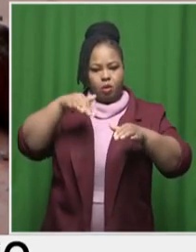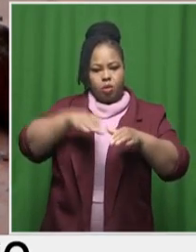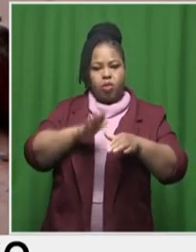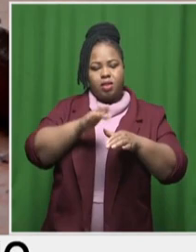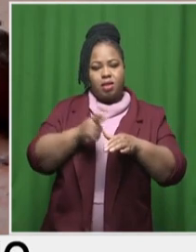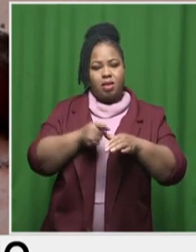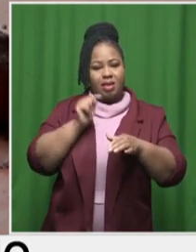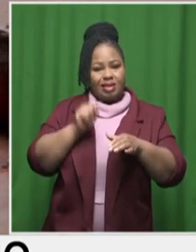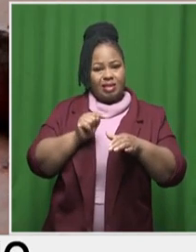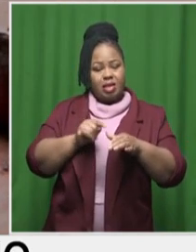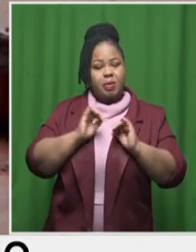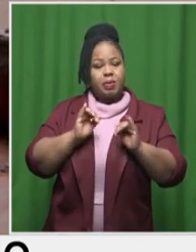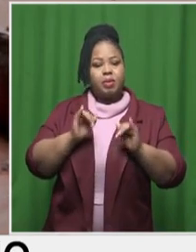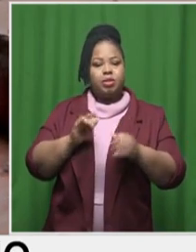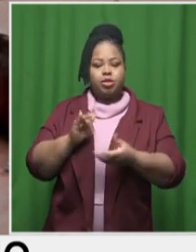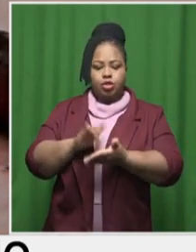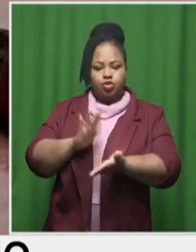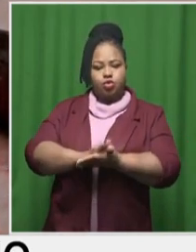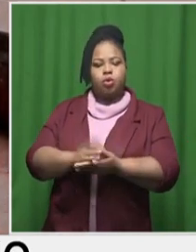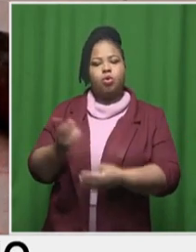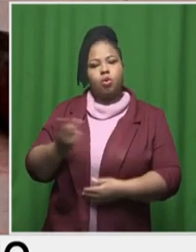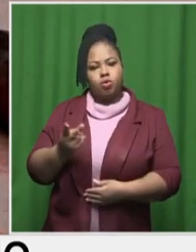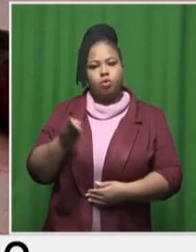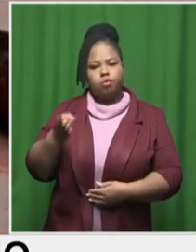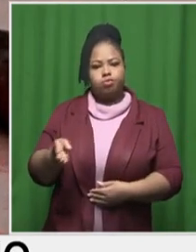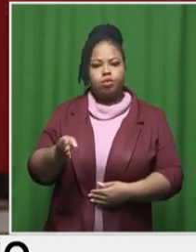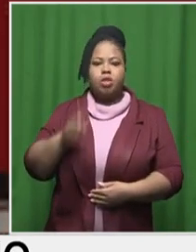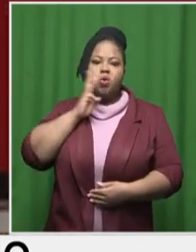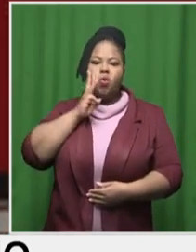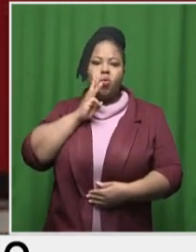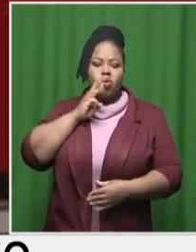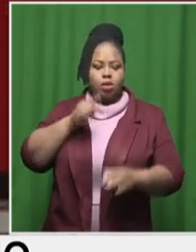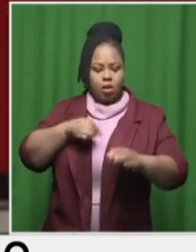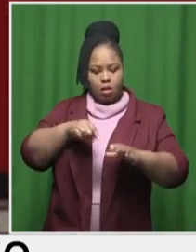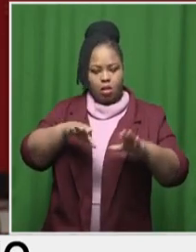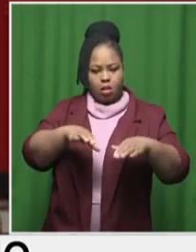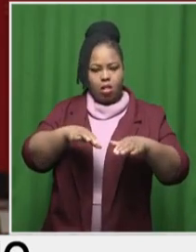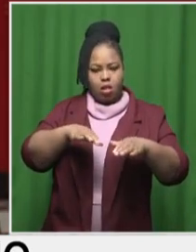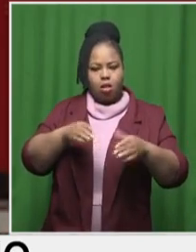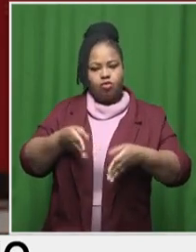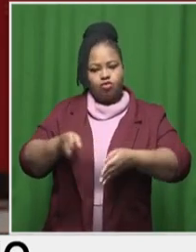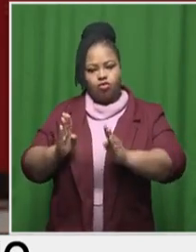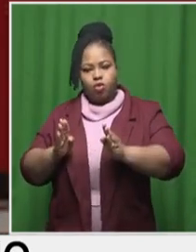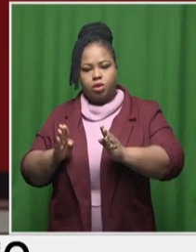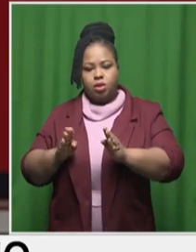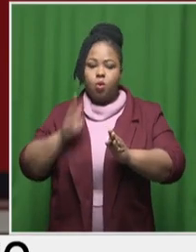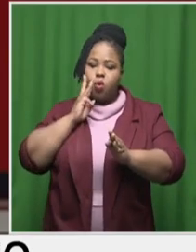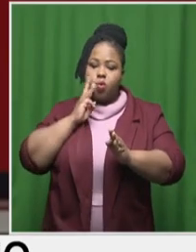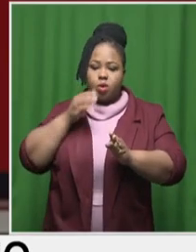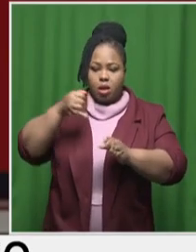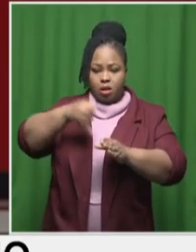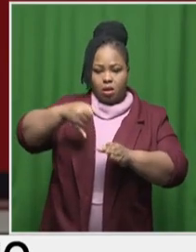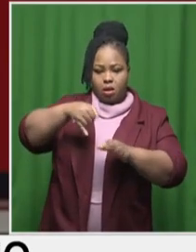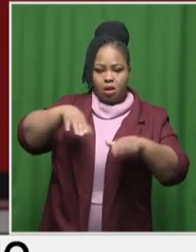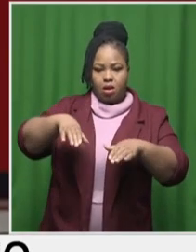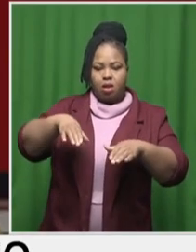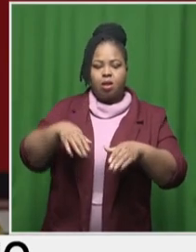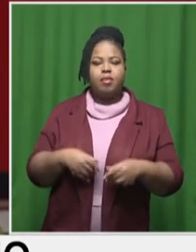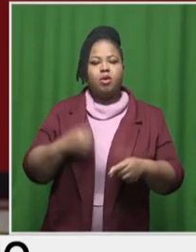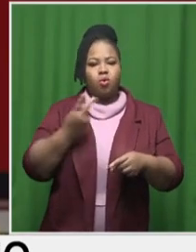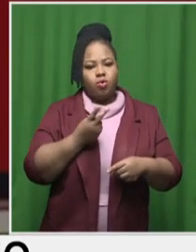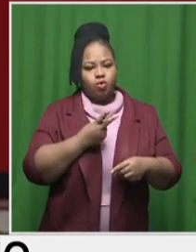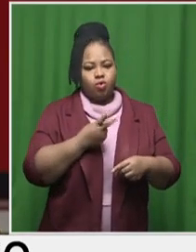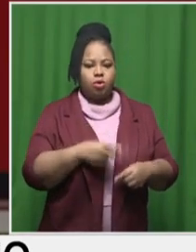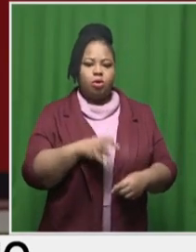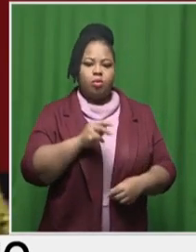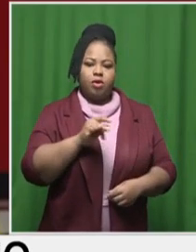to be managed. Centurion as well is a sinkhole. You go towards Roduport, we have closed the road there because there is a huge sinkhole there. You